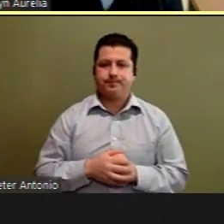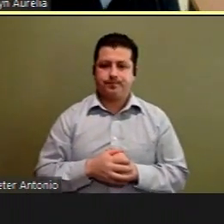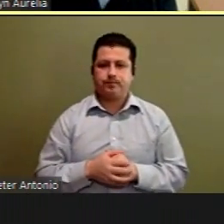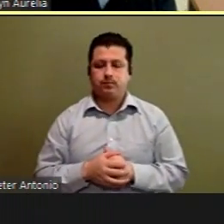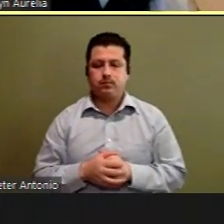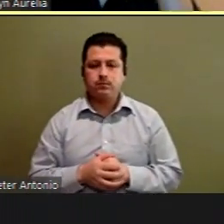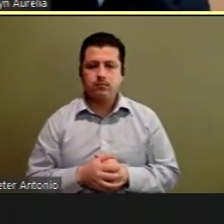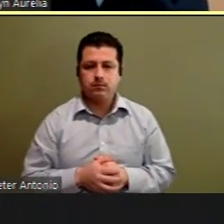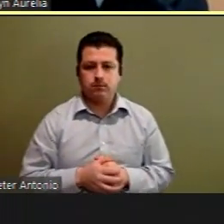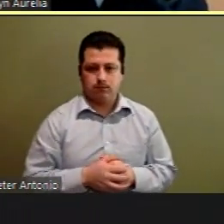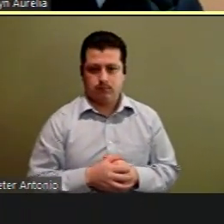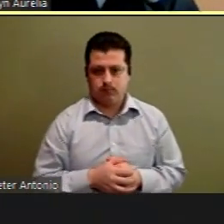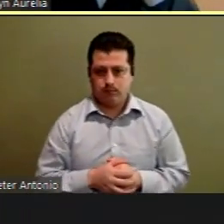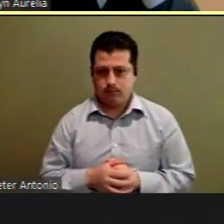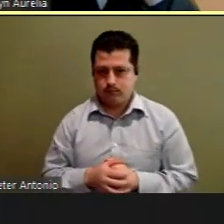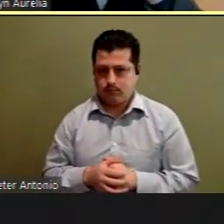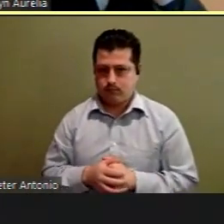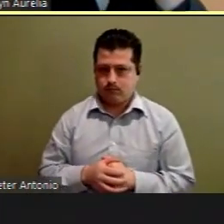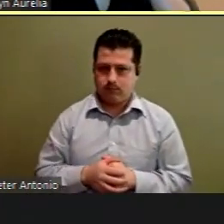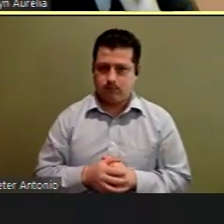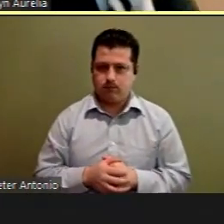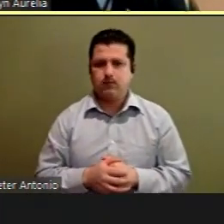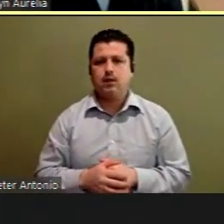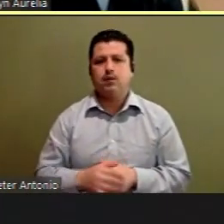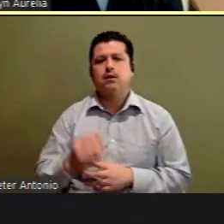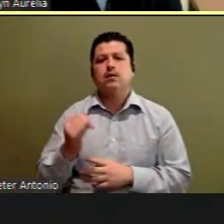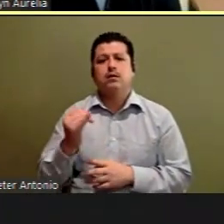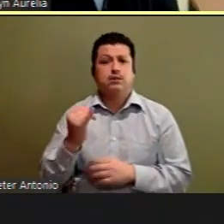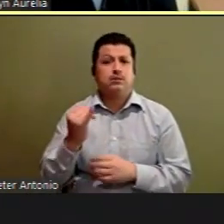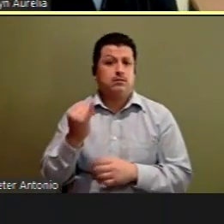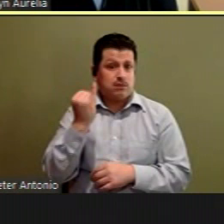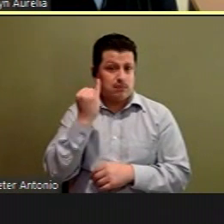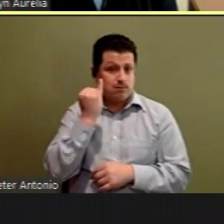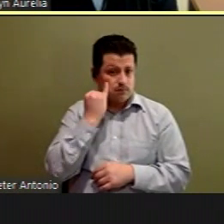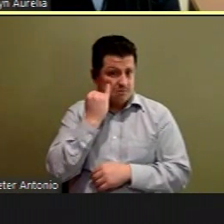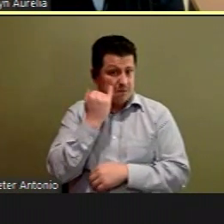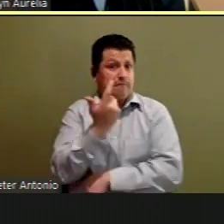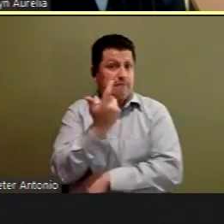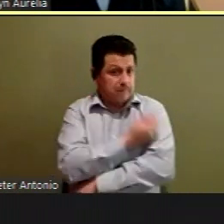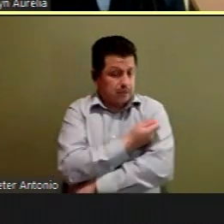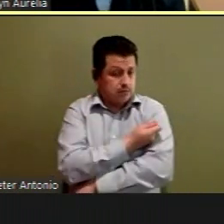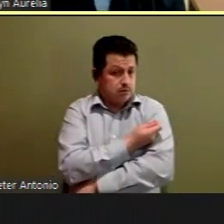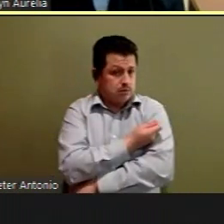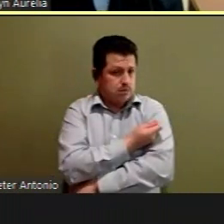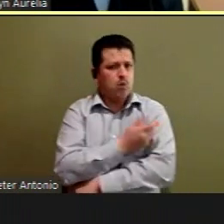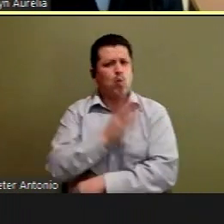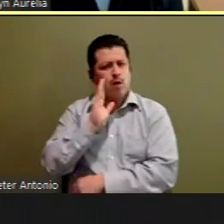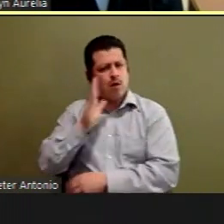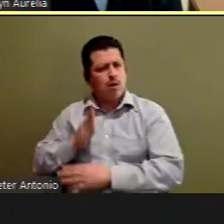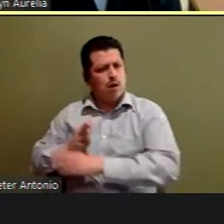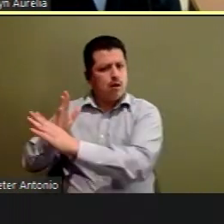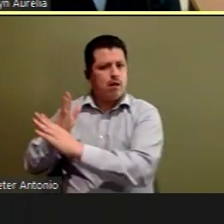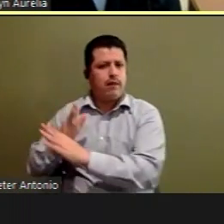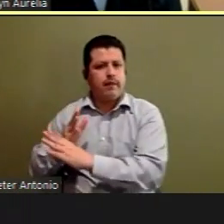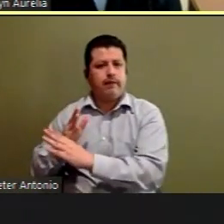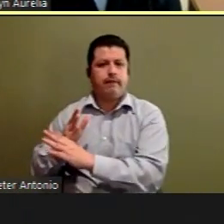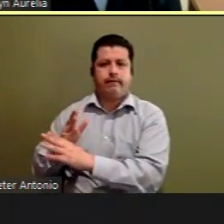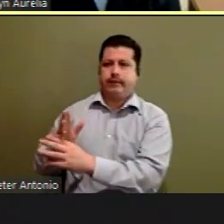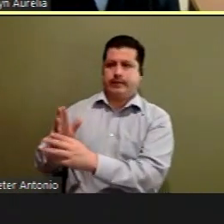Will the vaccine still work given the new variants? Yes. So we think that they will be